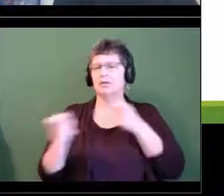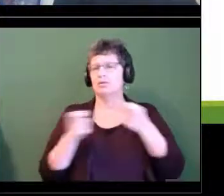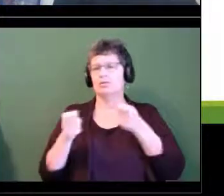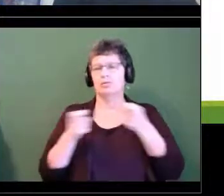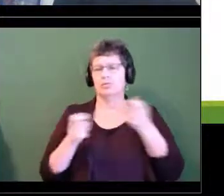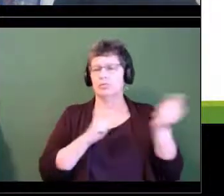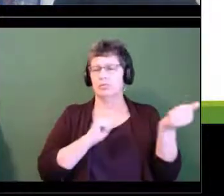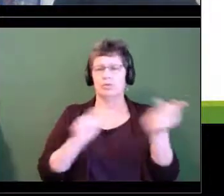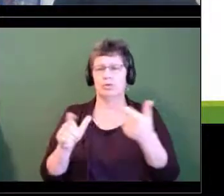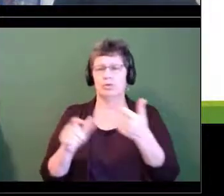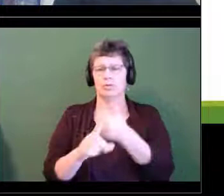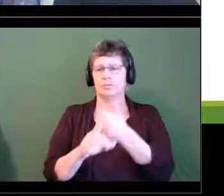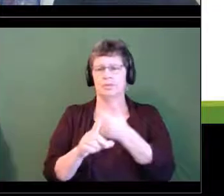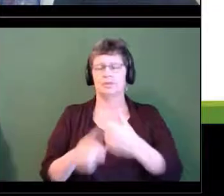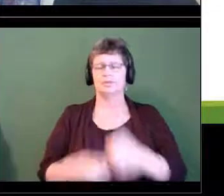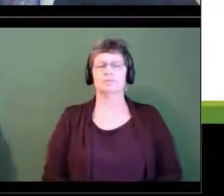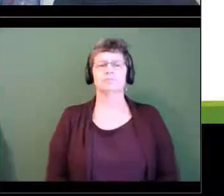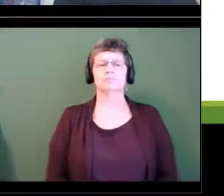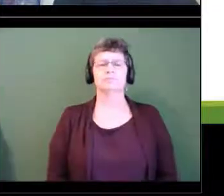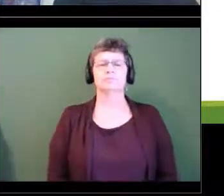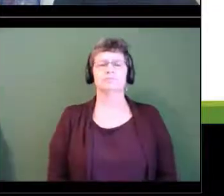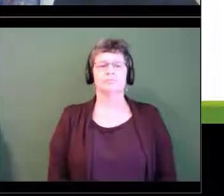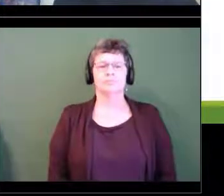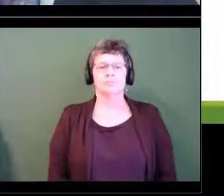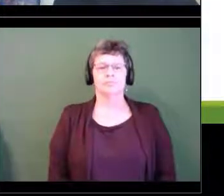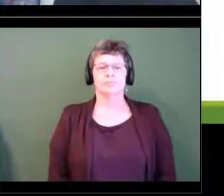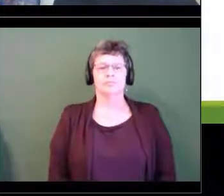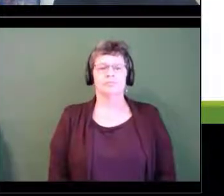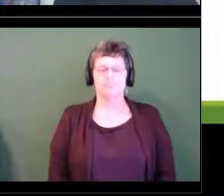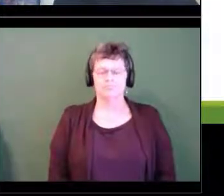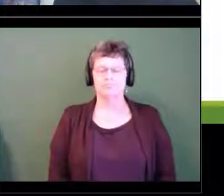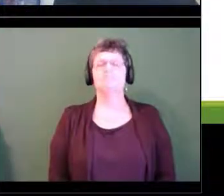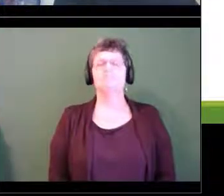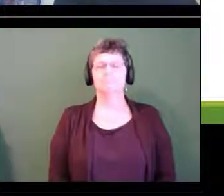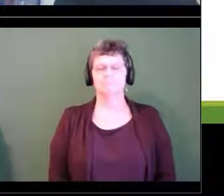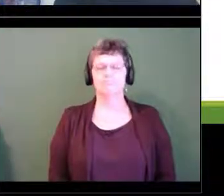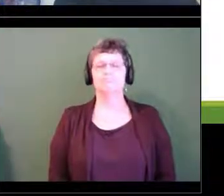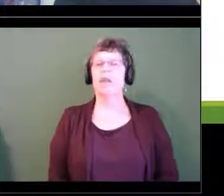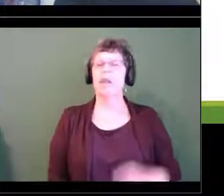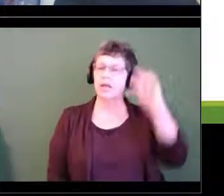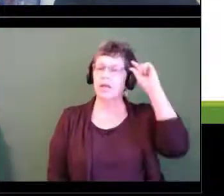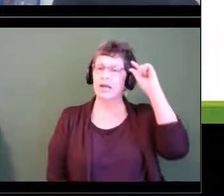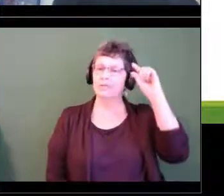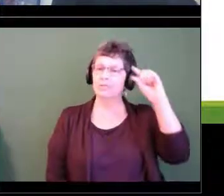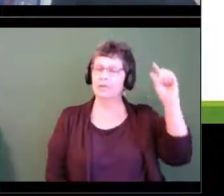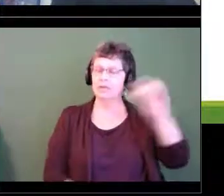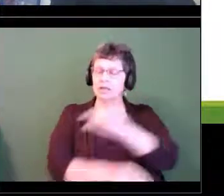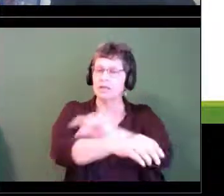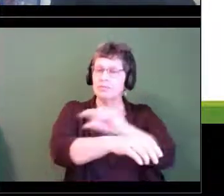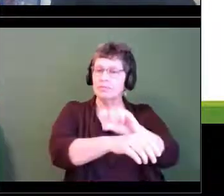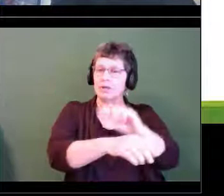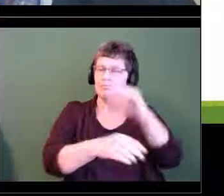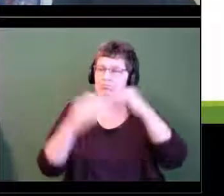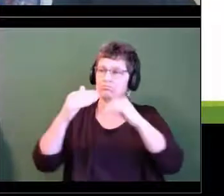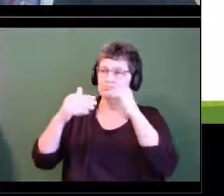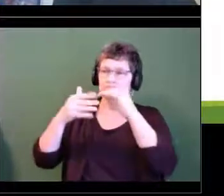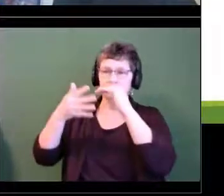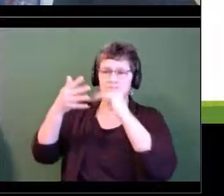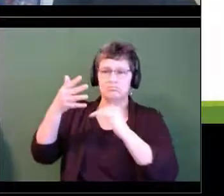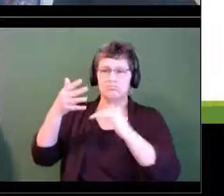of social isolation, and this has been recognized by different levels of government, that some things are